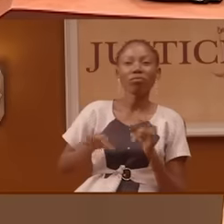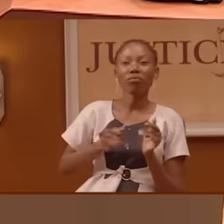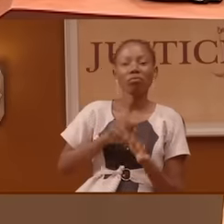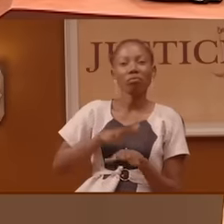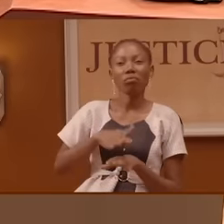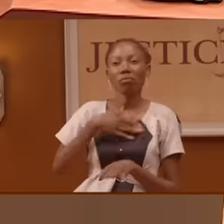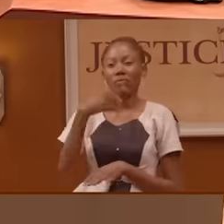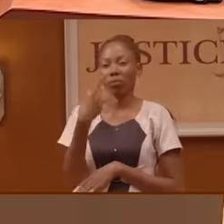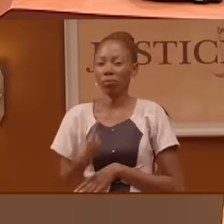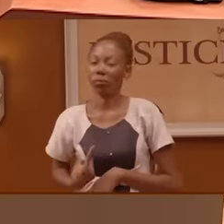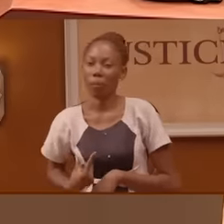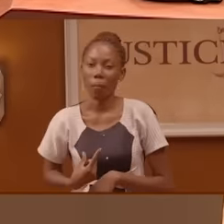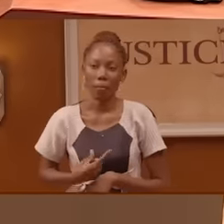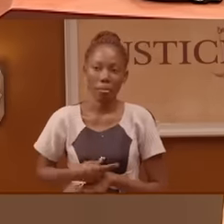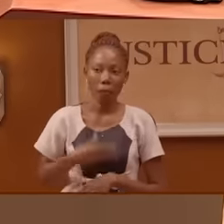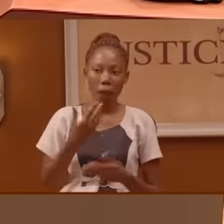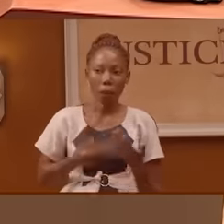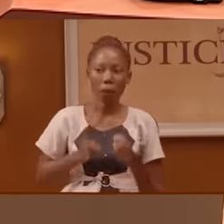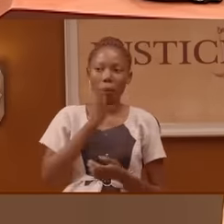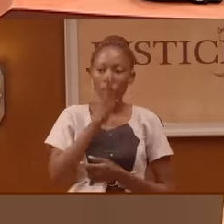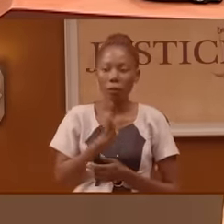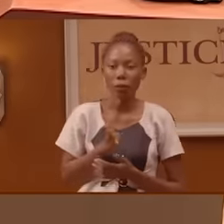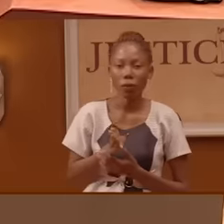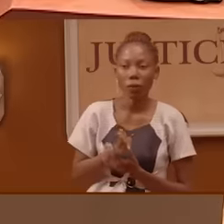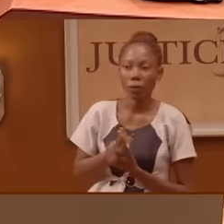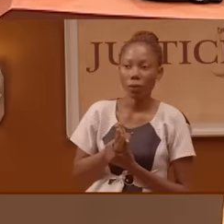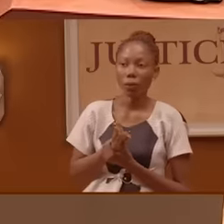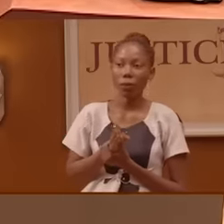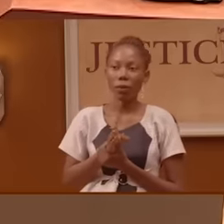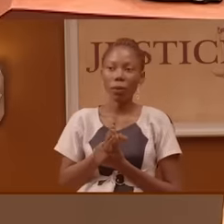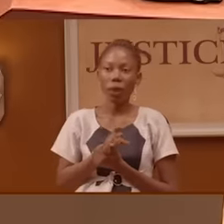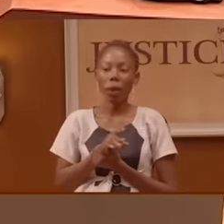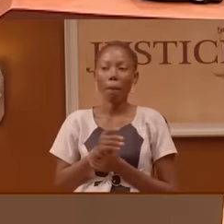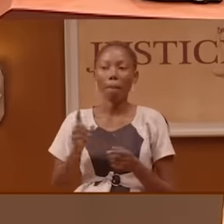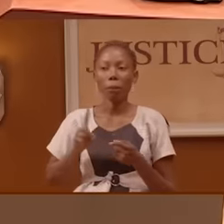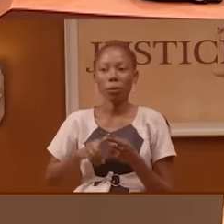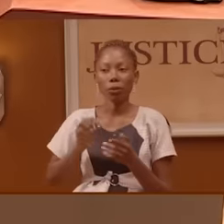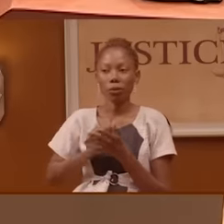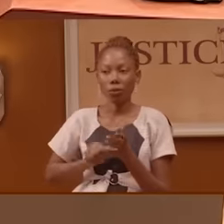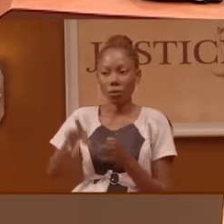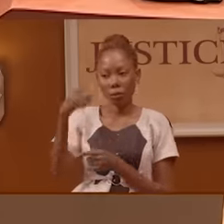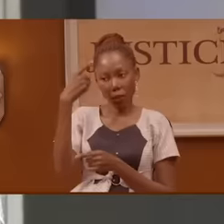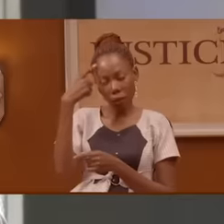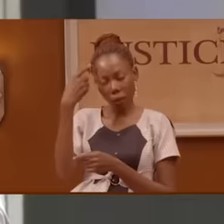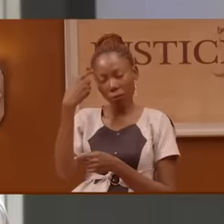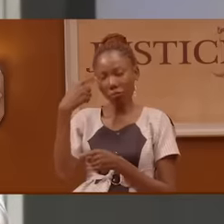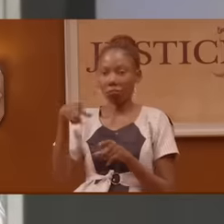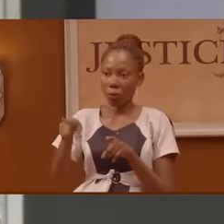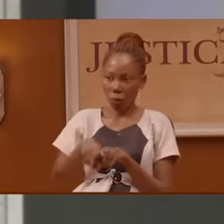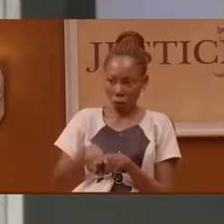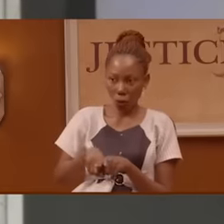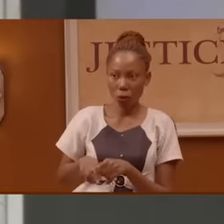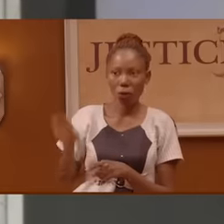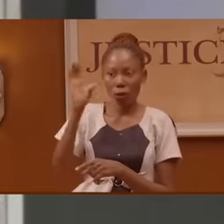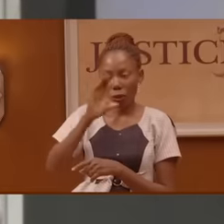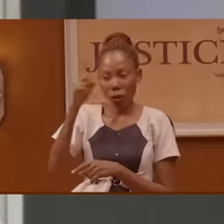And I said, okay, maybe we should look for, and I said, okay, we should abort it. And I agreed. I said, okay, we should start looking